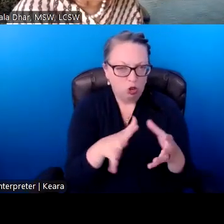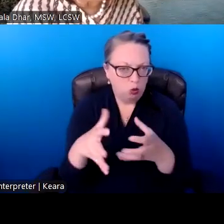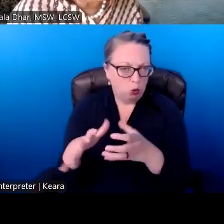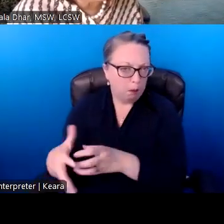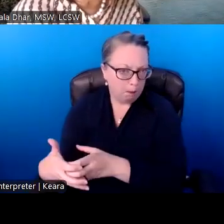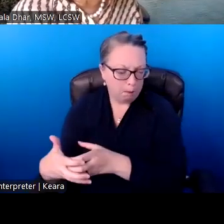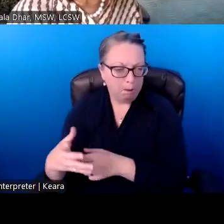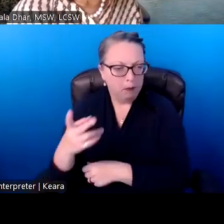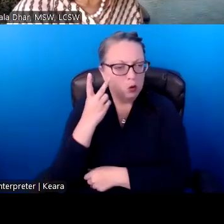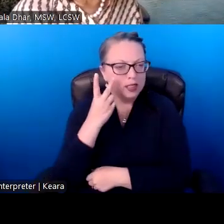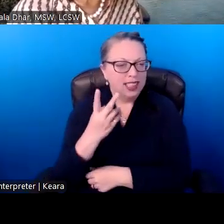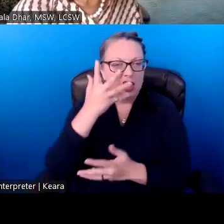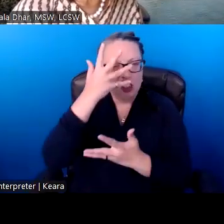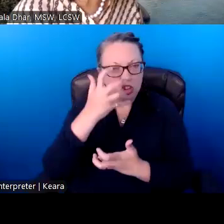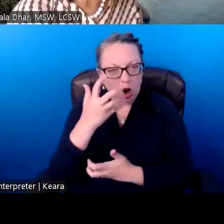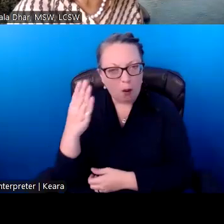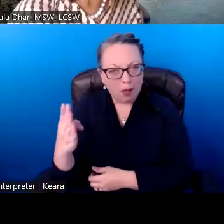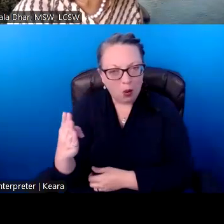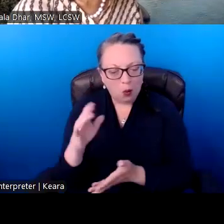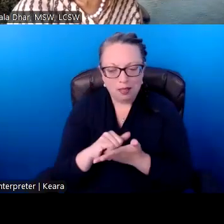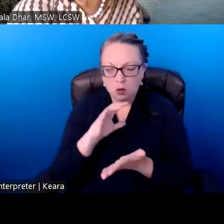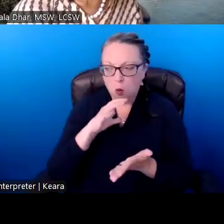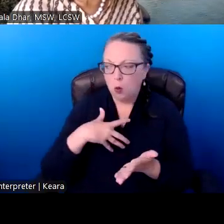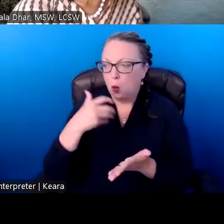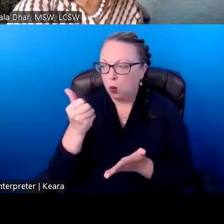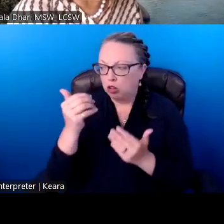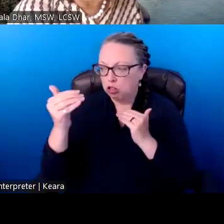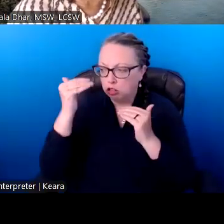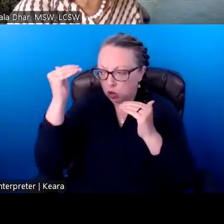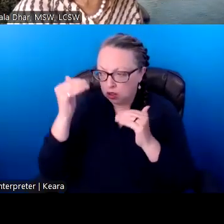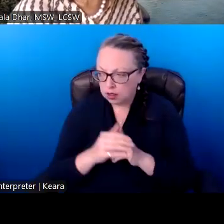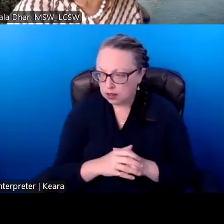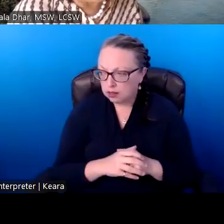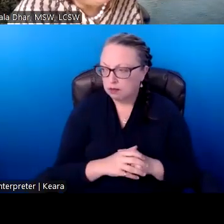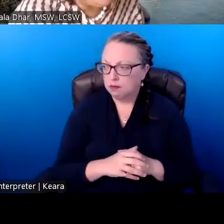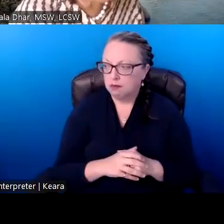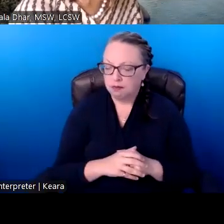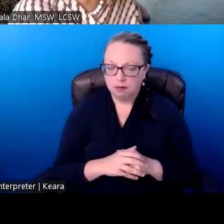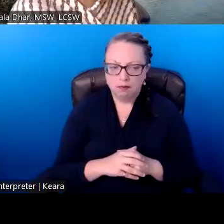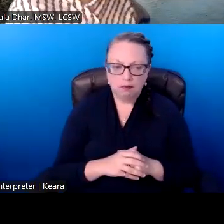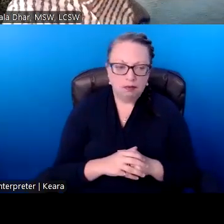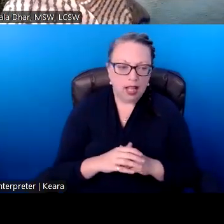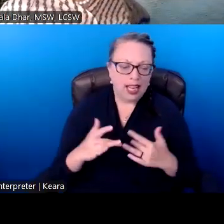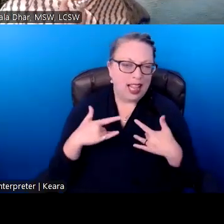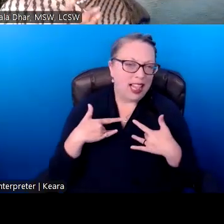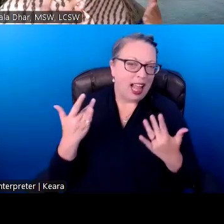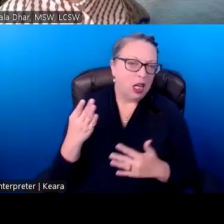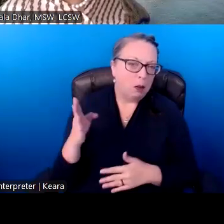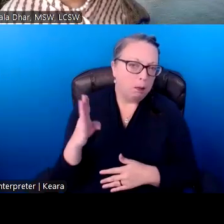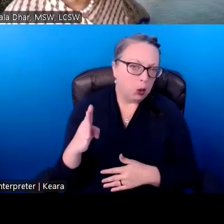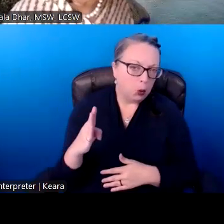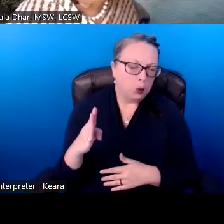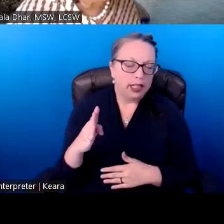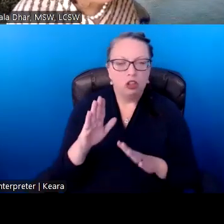the dark blue bar is older adults and the light blue bar is children under age 17. As you can